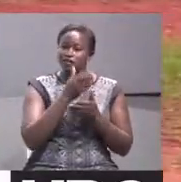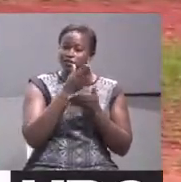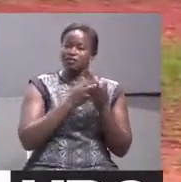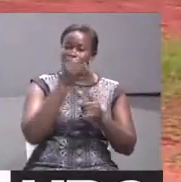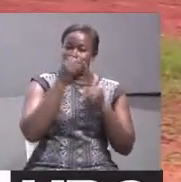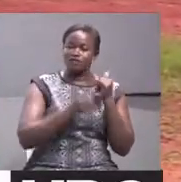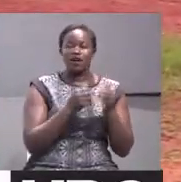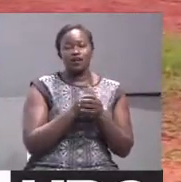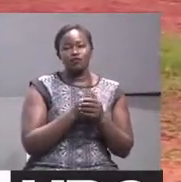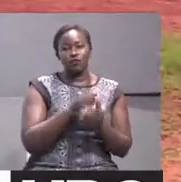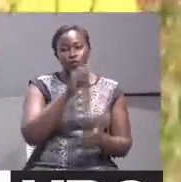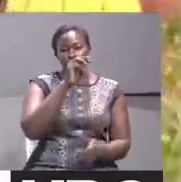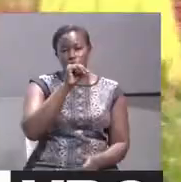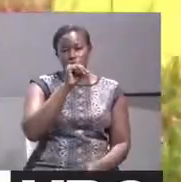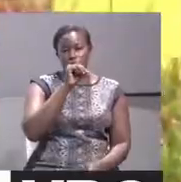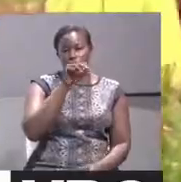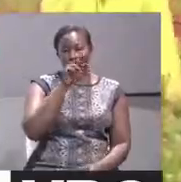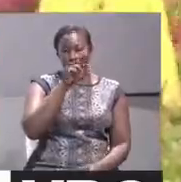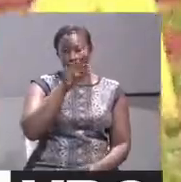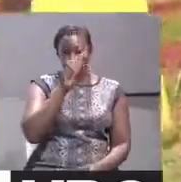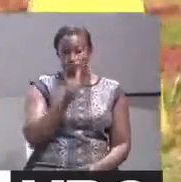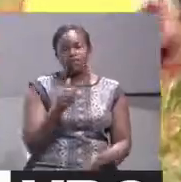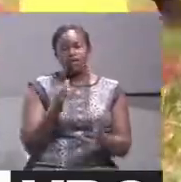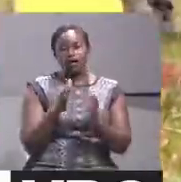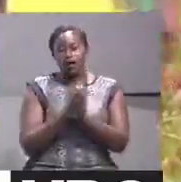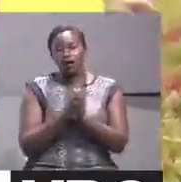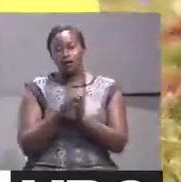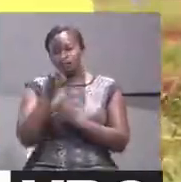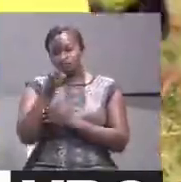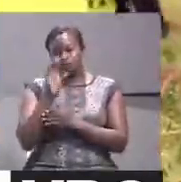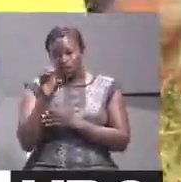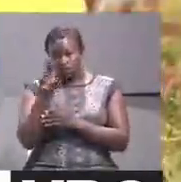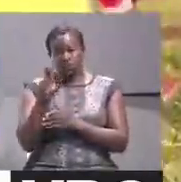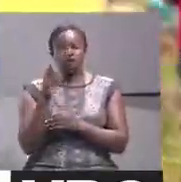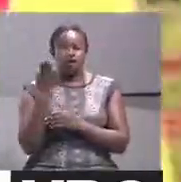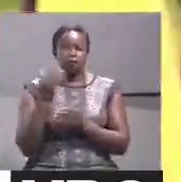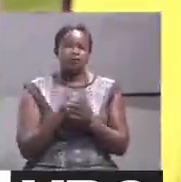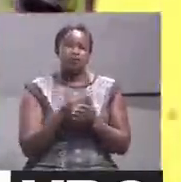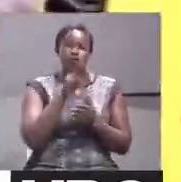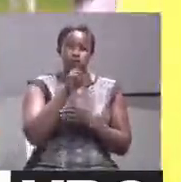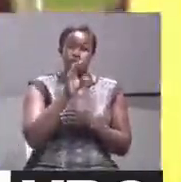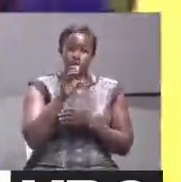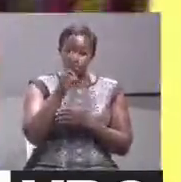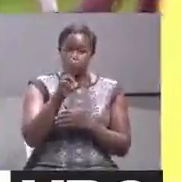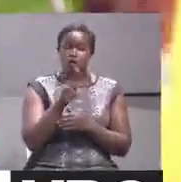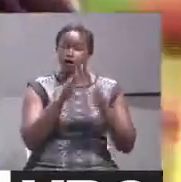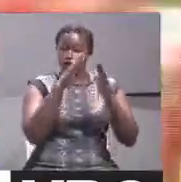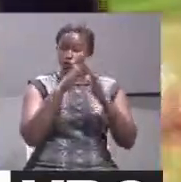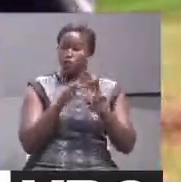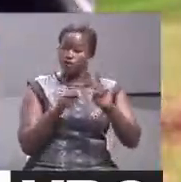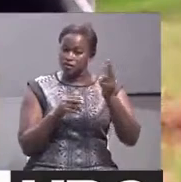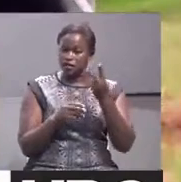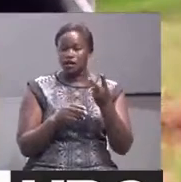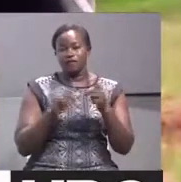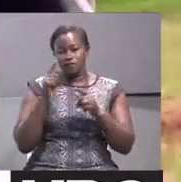Micheal University Business School is 1-1 after the first leg, with UCU at home in the second.